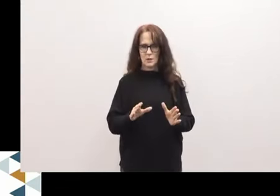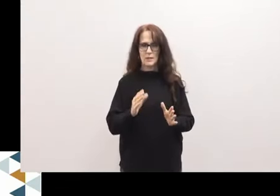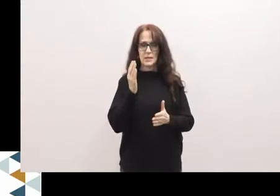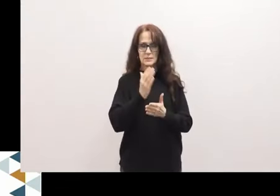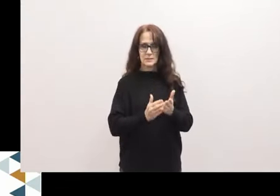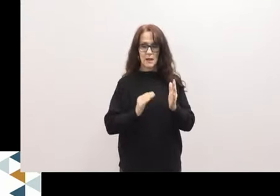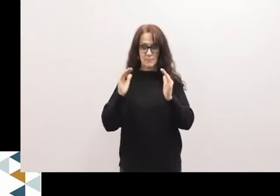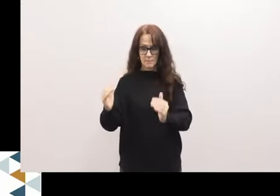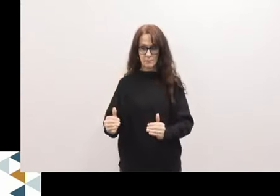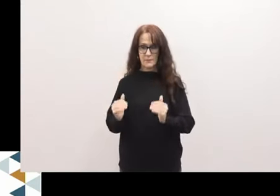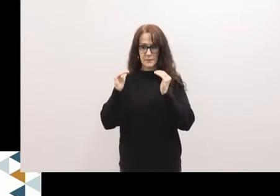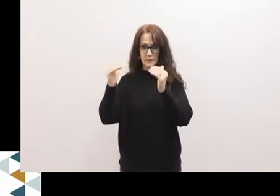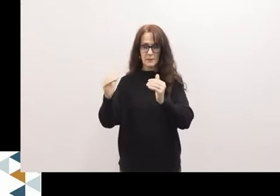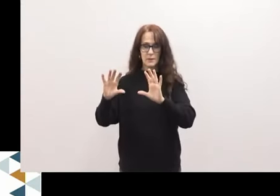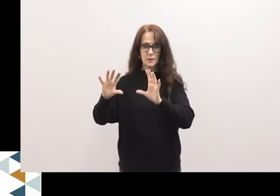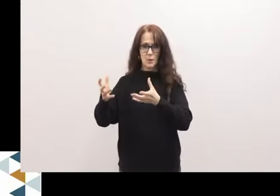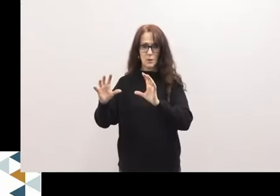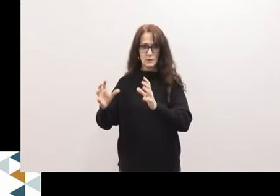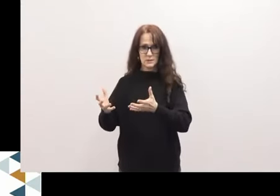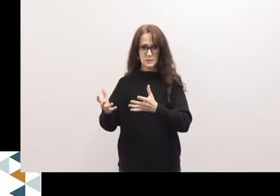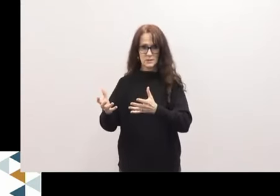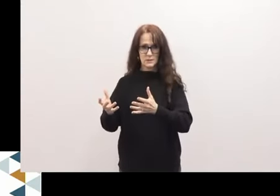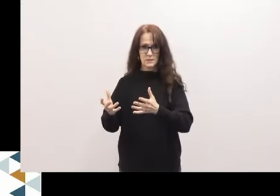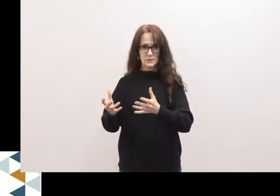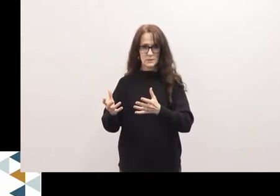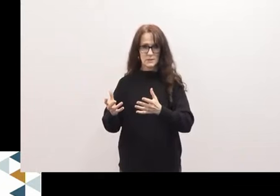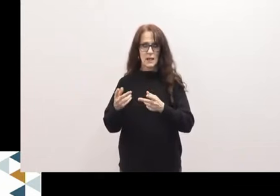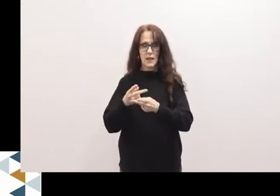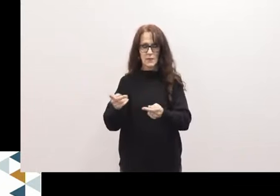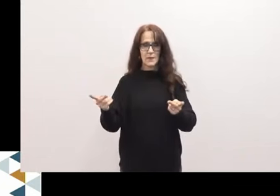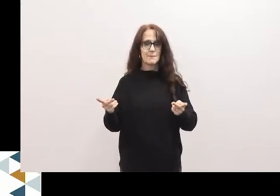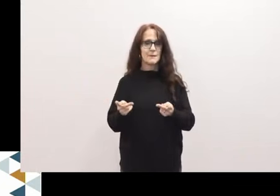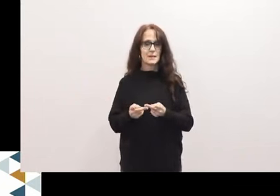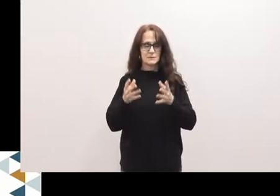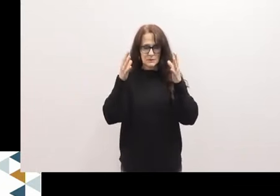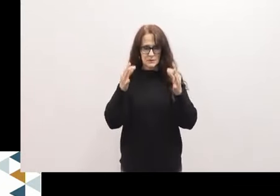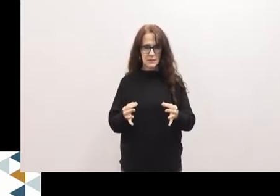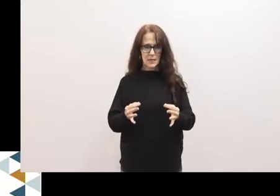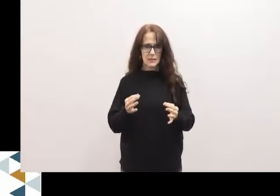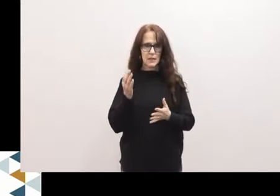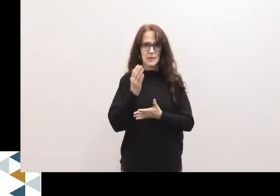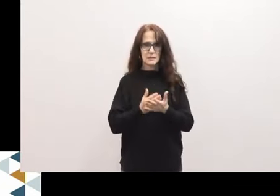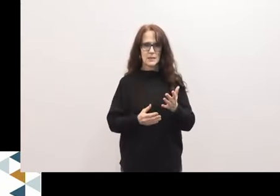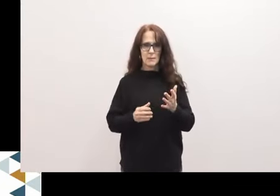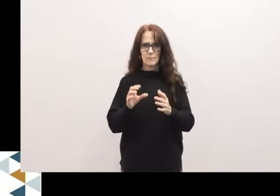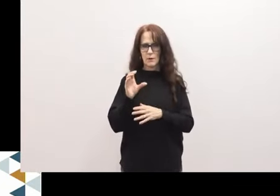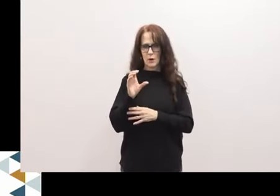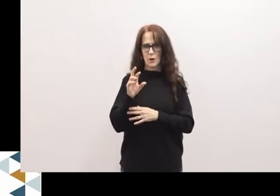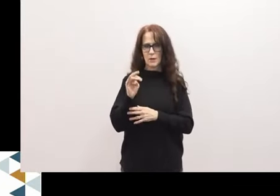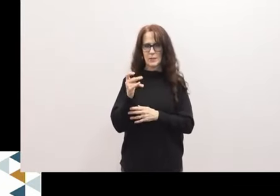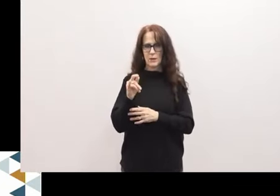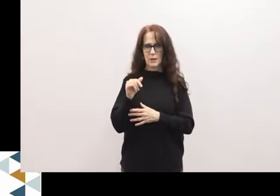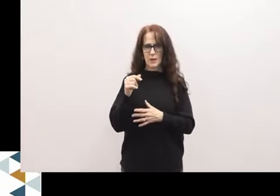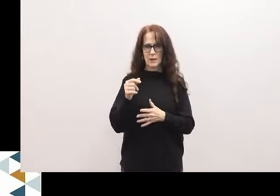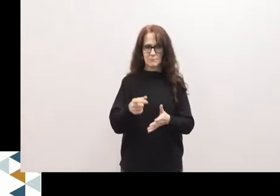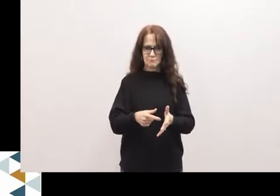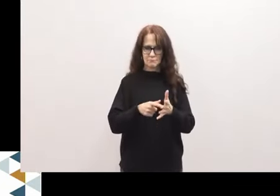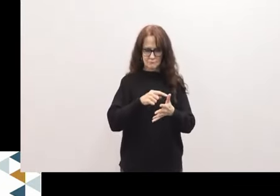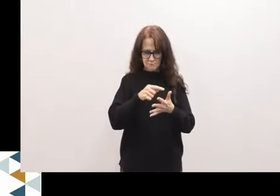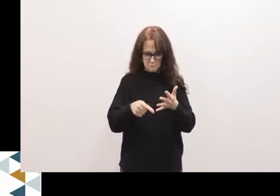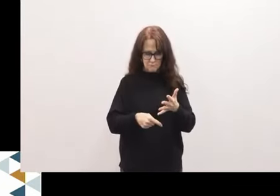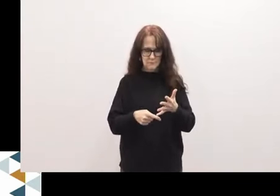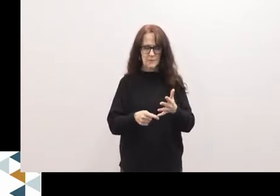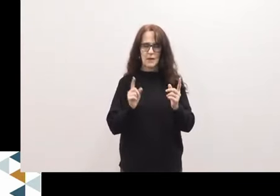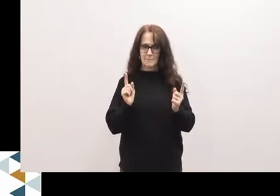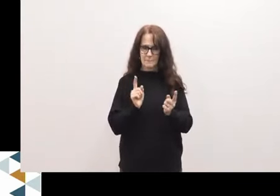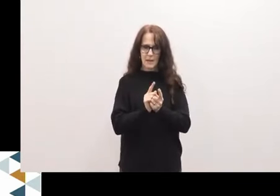accelerated courses, and the placement was determined by some criteria that was met. Now, I'm